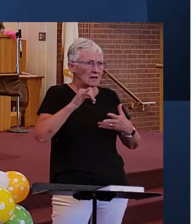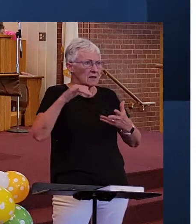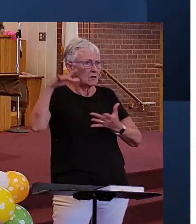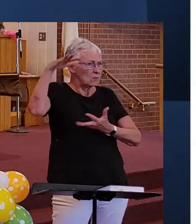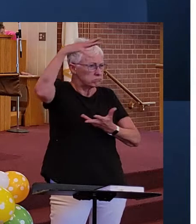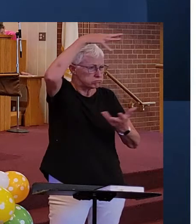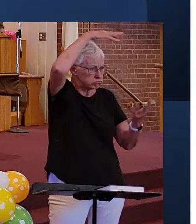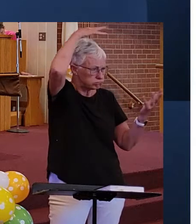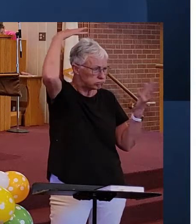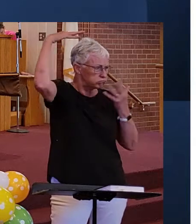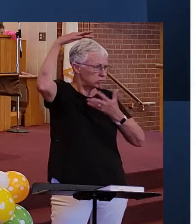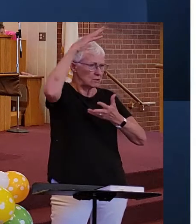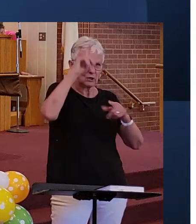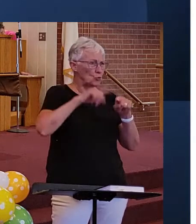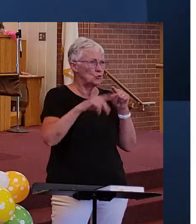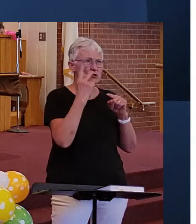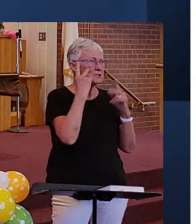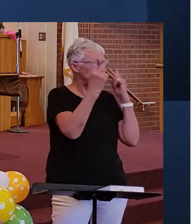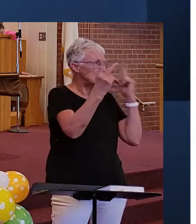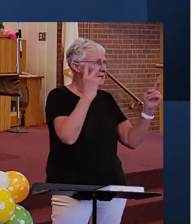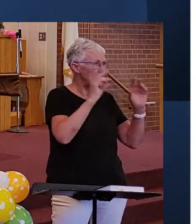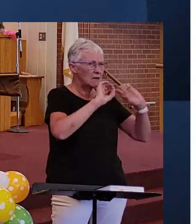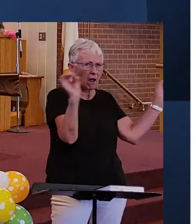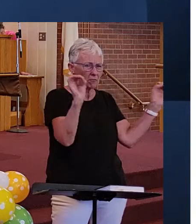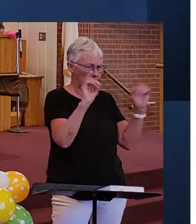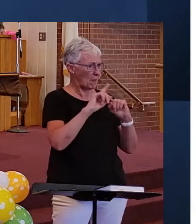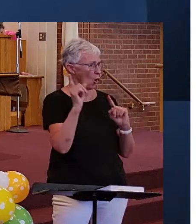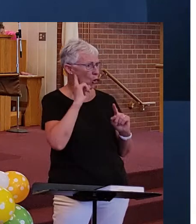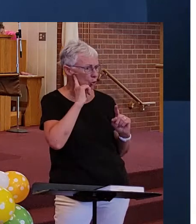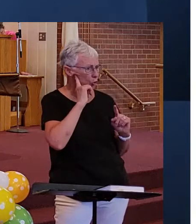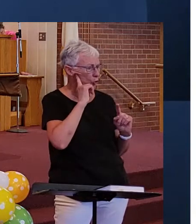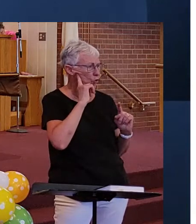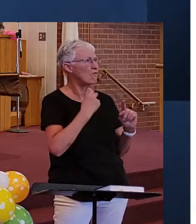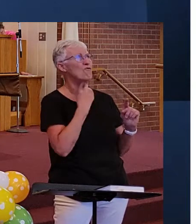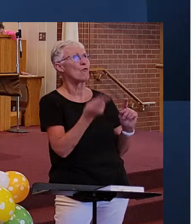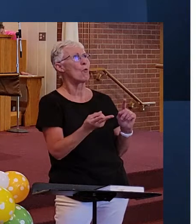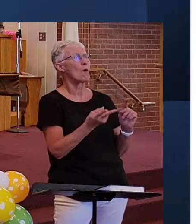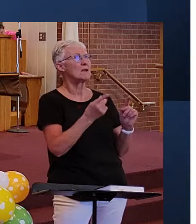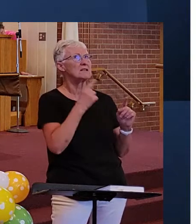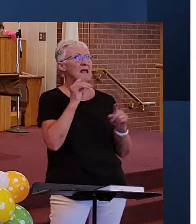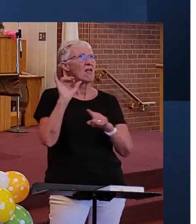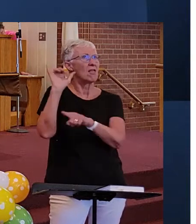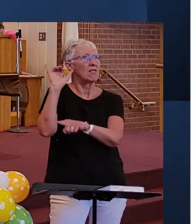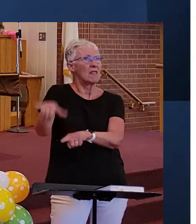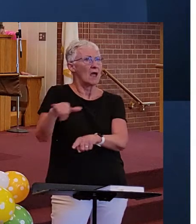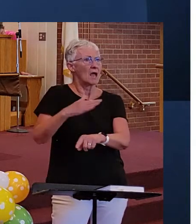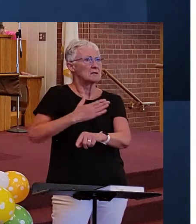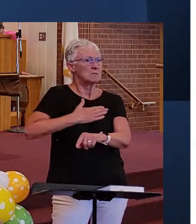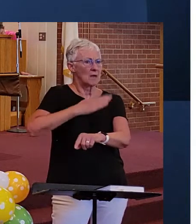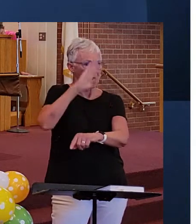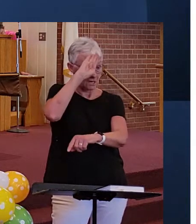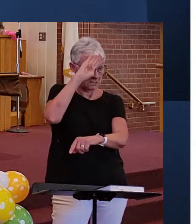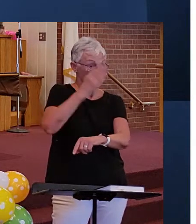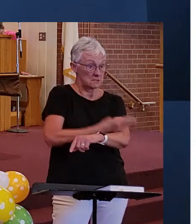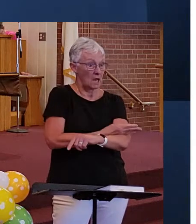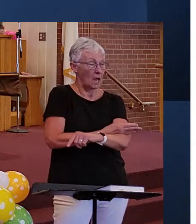said, "This is my son, my chosen. Listen to him."